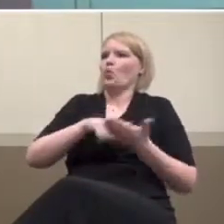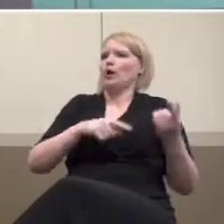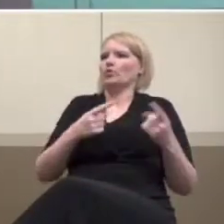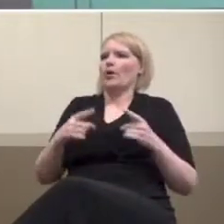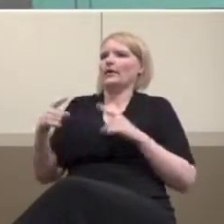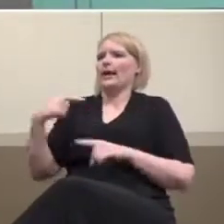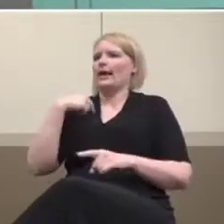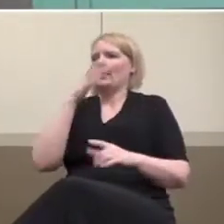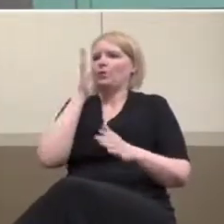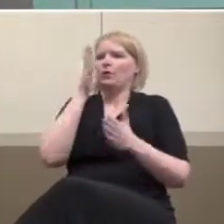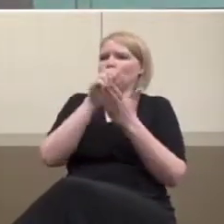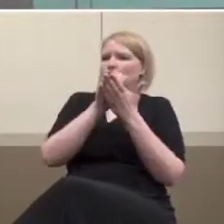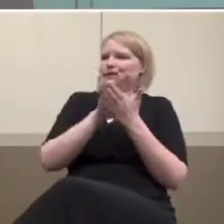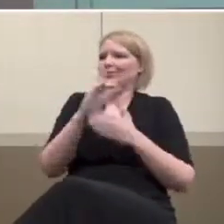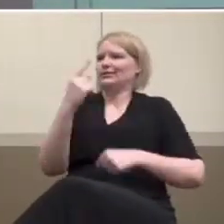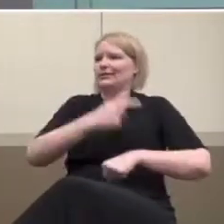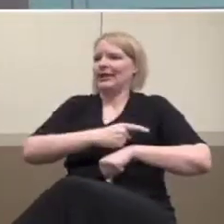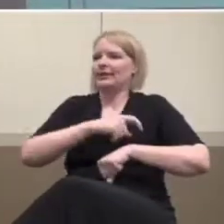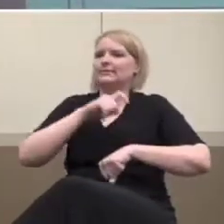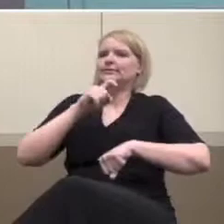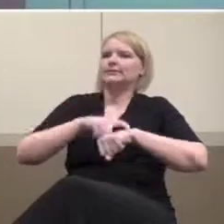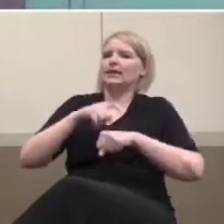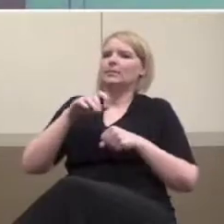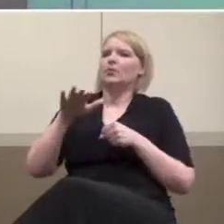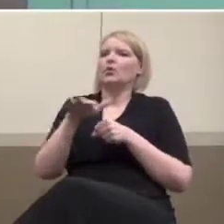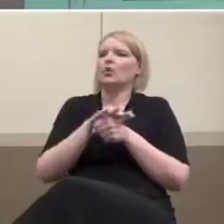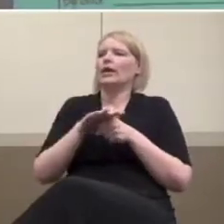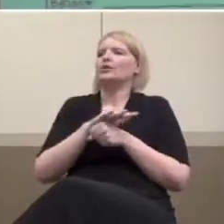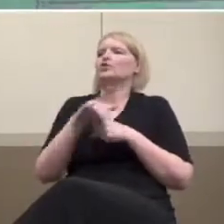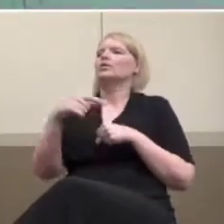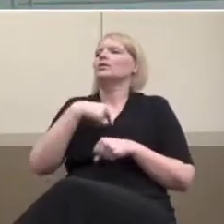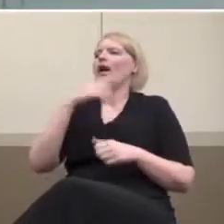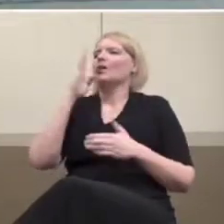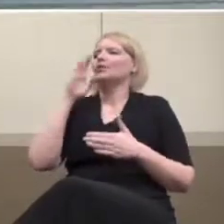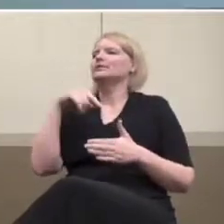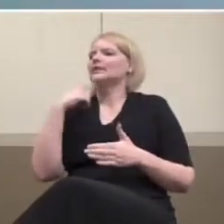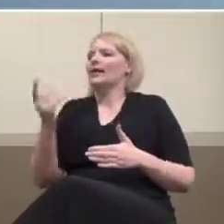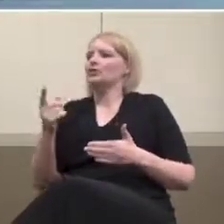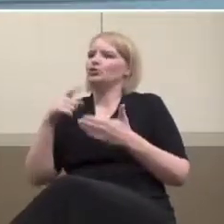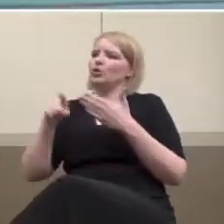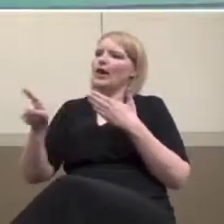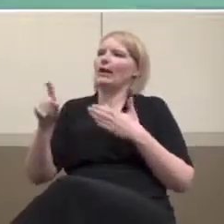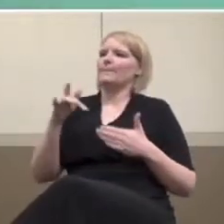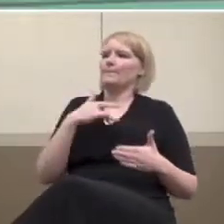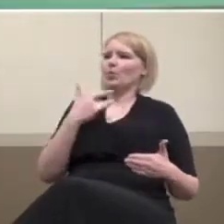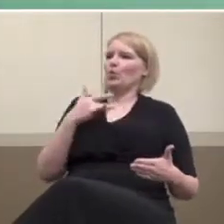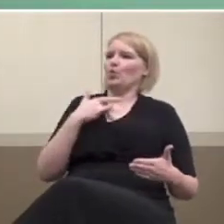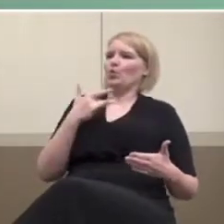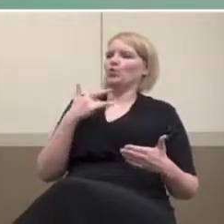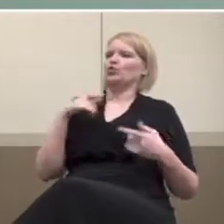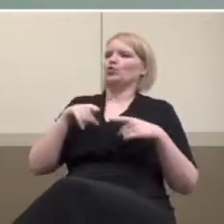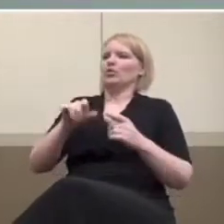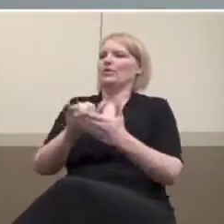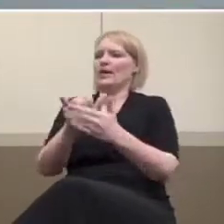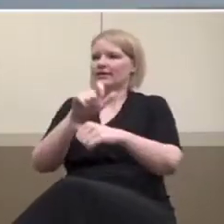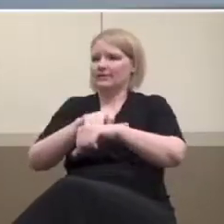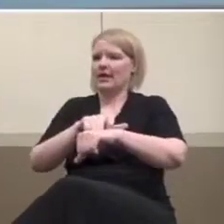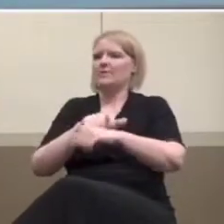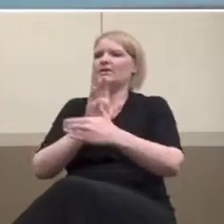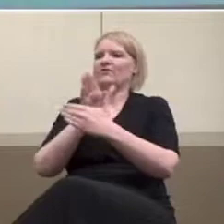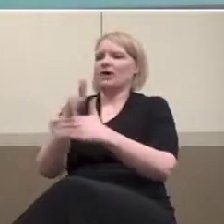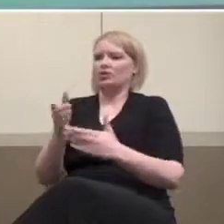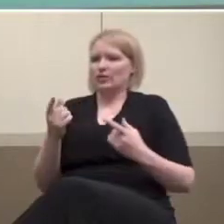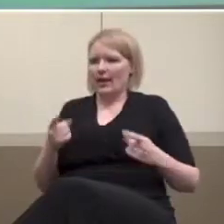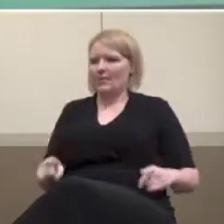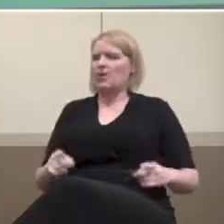time, and the location, and then I would have her just check for me the mood at the time of the intervention, what she was feeling